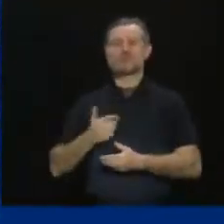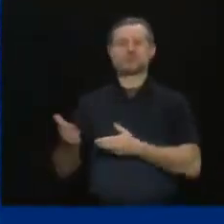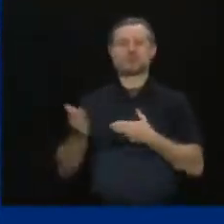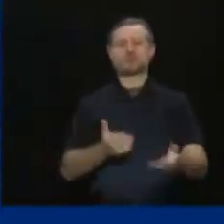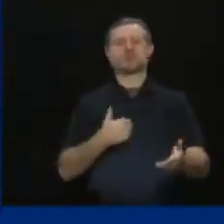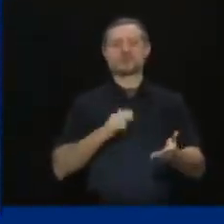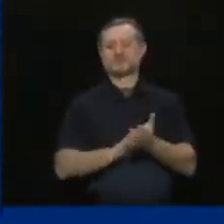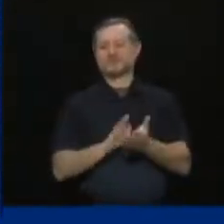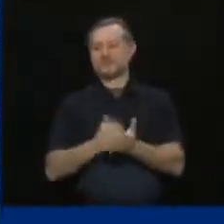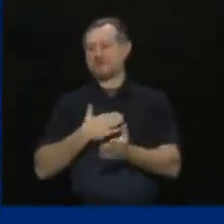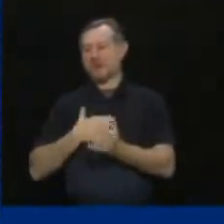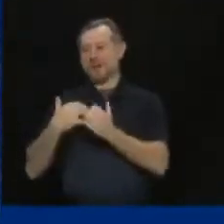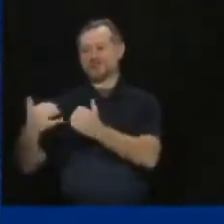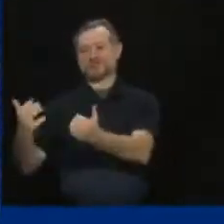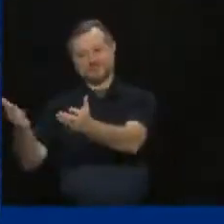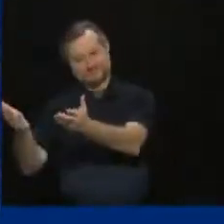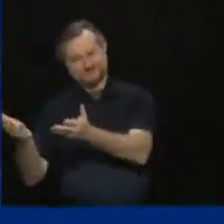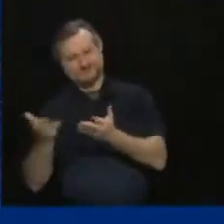Okay.